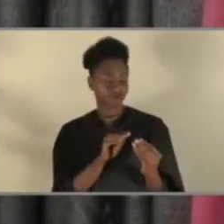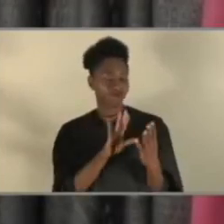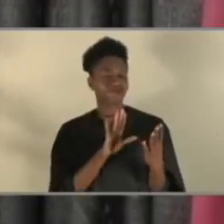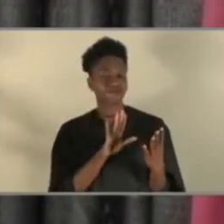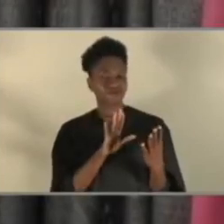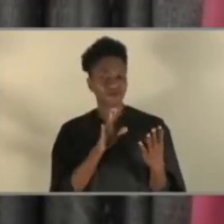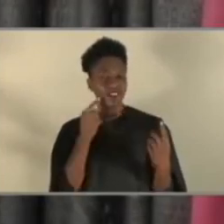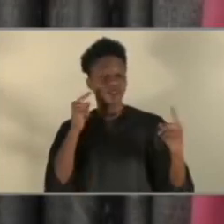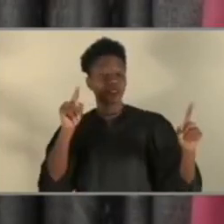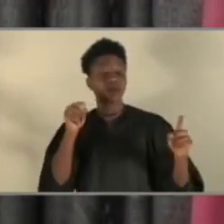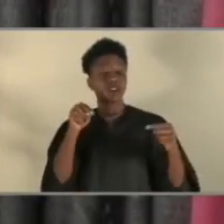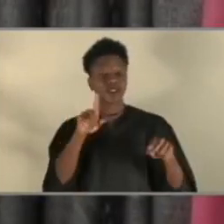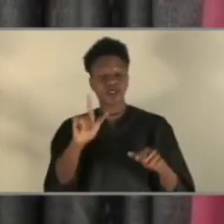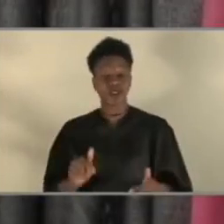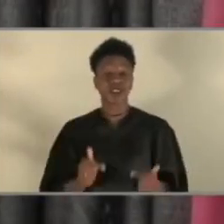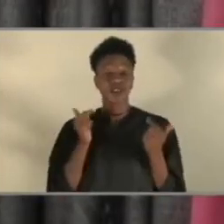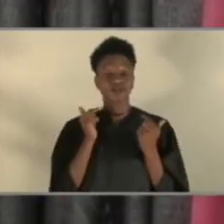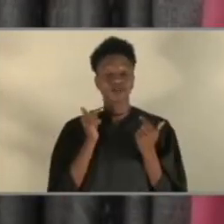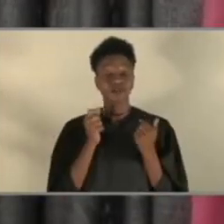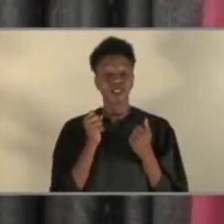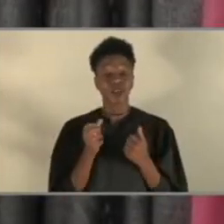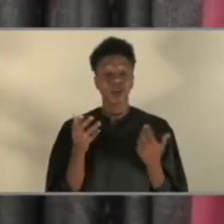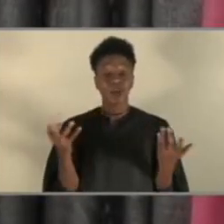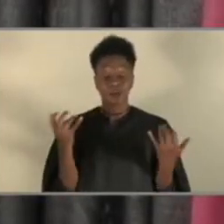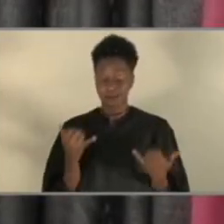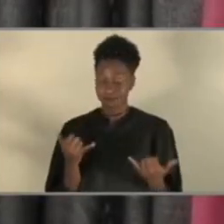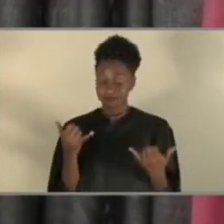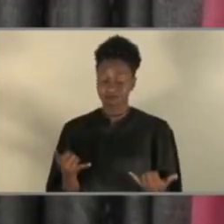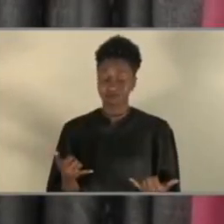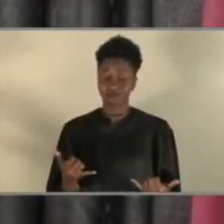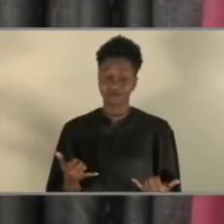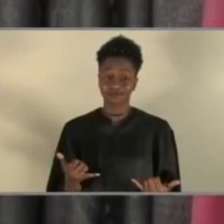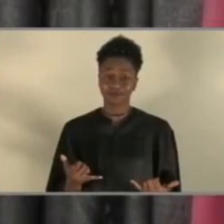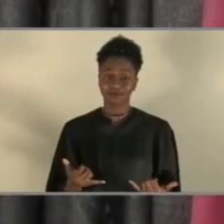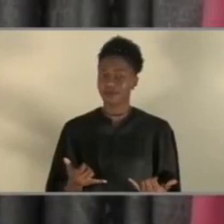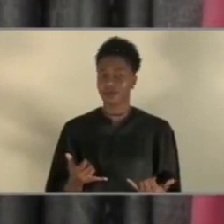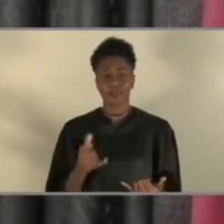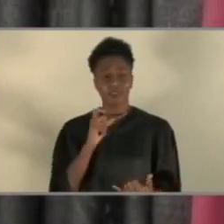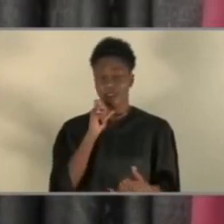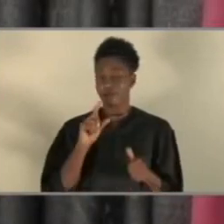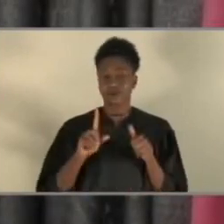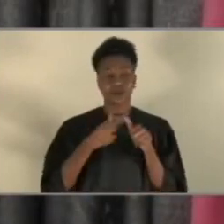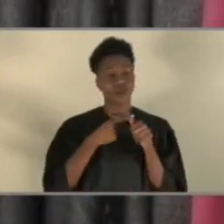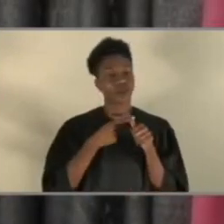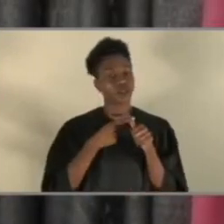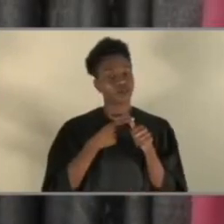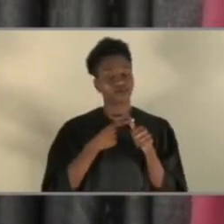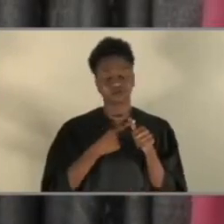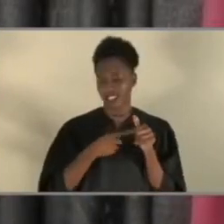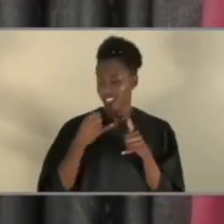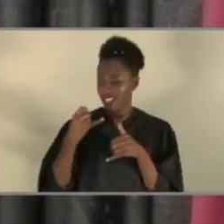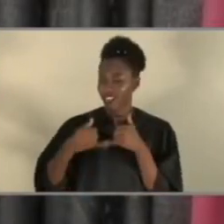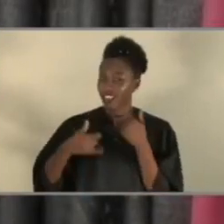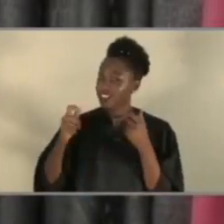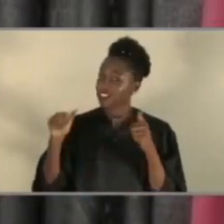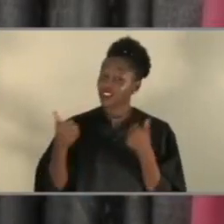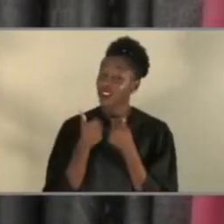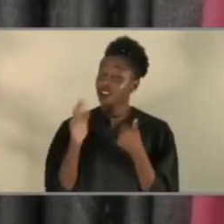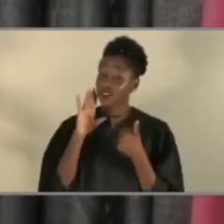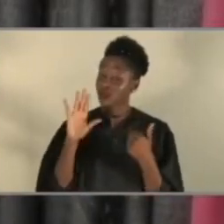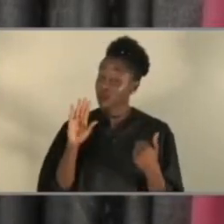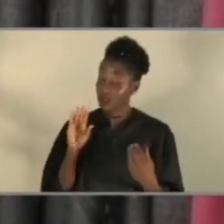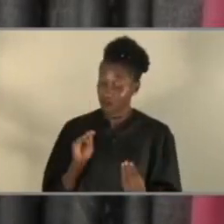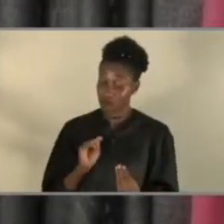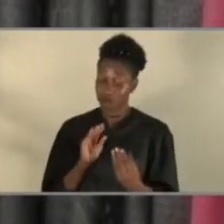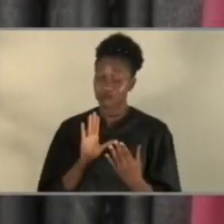life. So I say to you today, this is not the first or the last challenge you will face in your